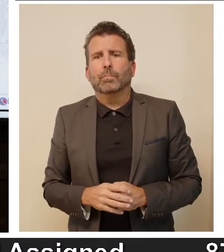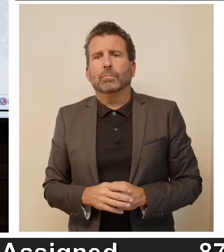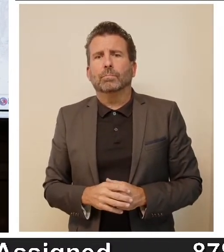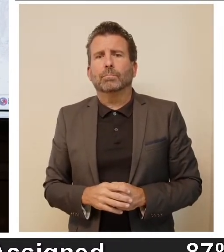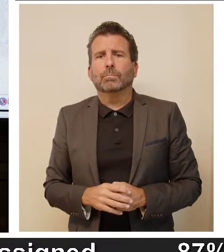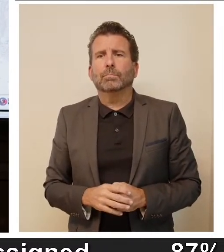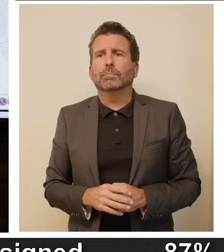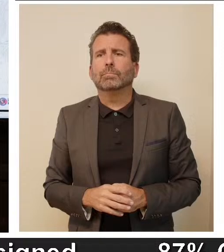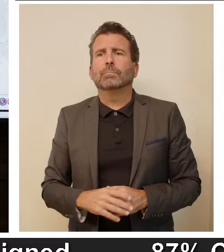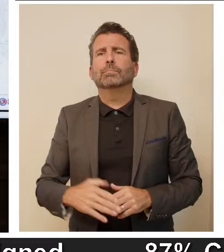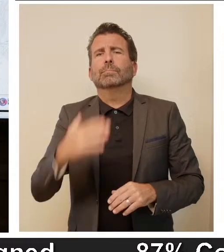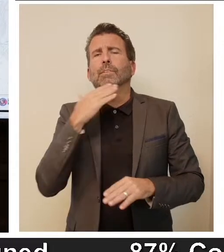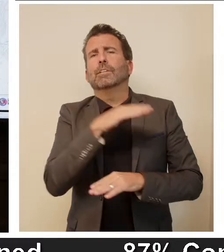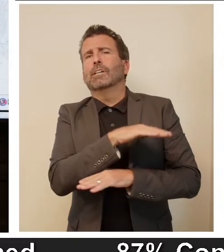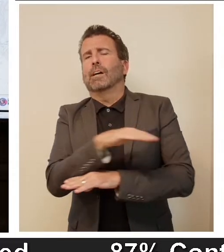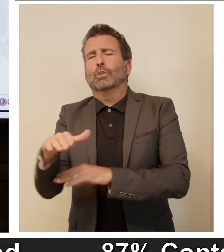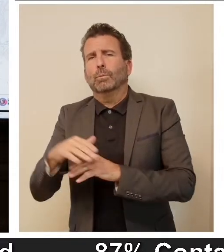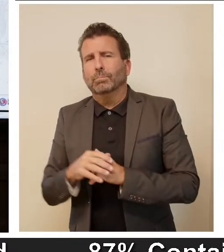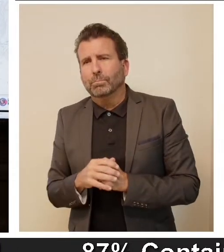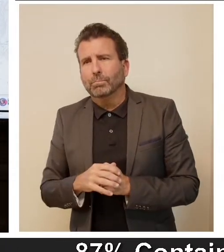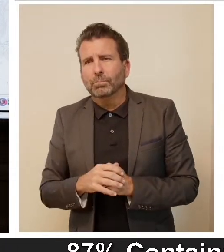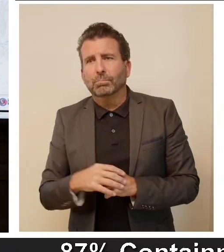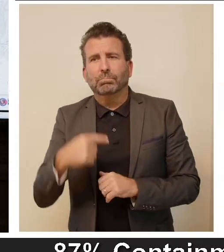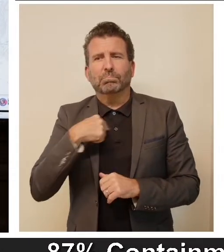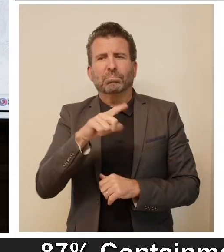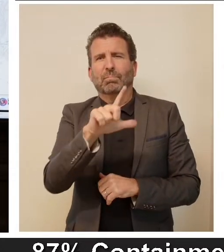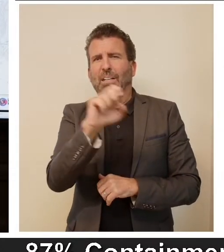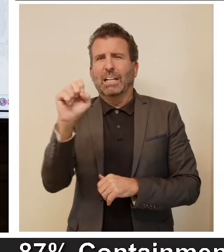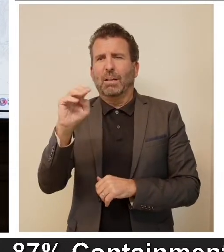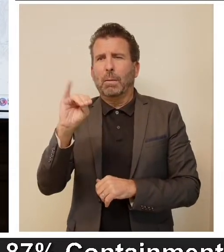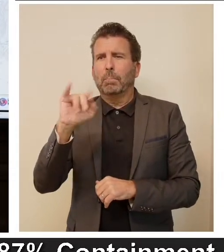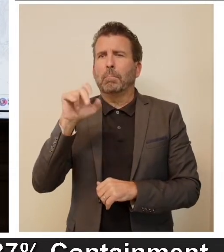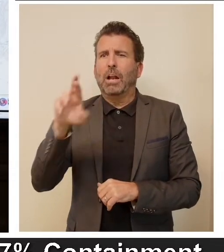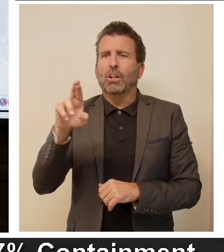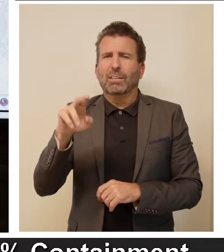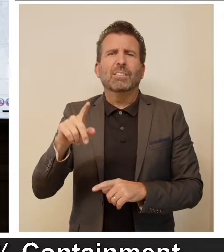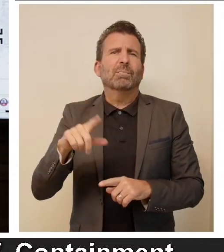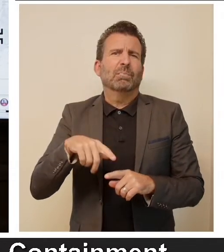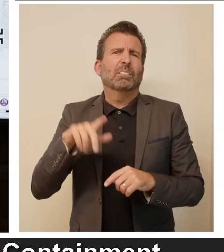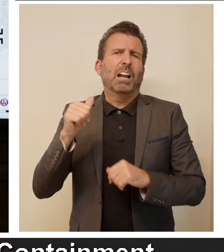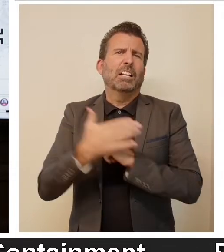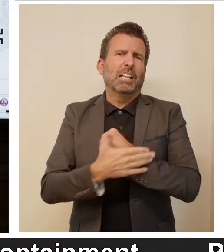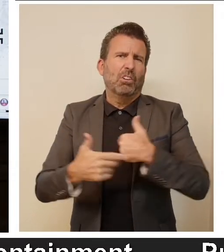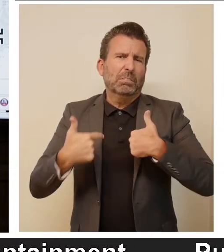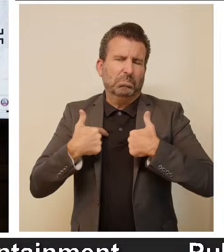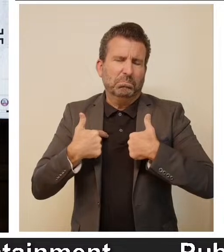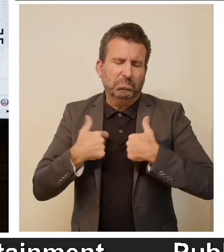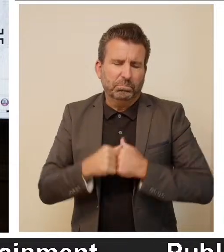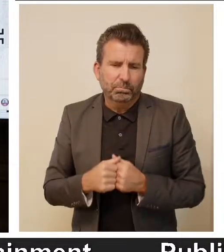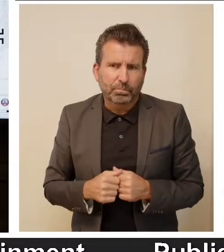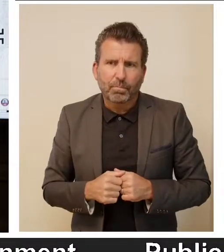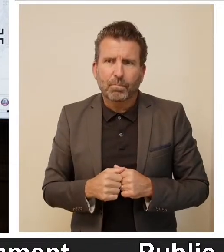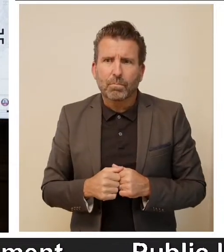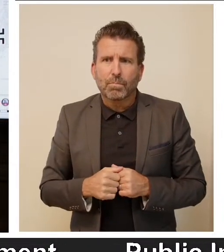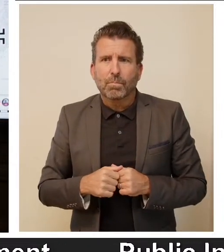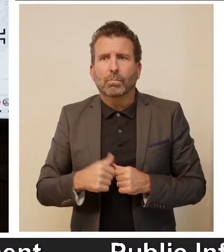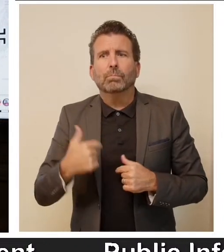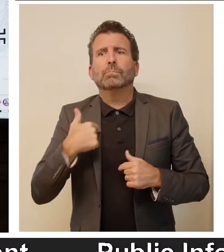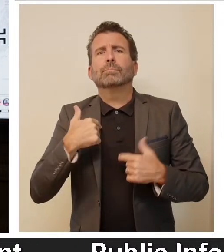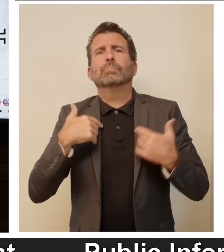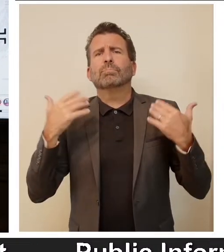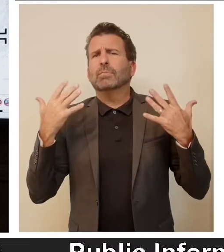Good afternoon. I'm Lee Miller with LA County Public Works. LA County is committed to working with residents and all